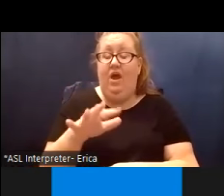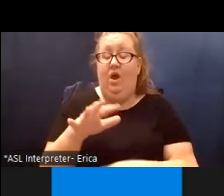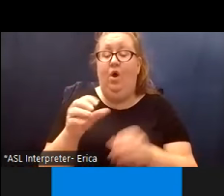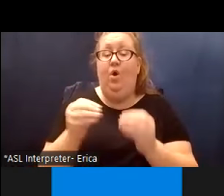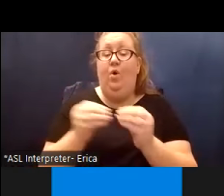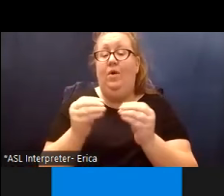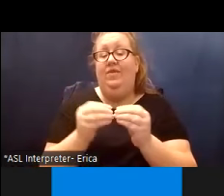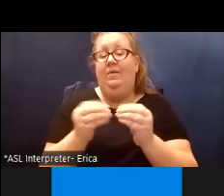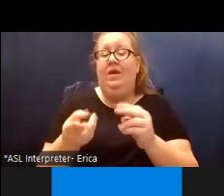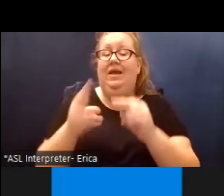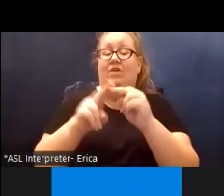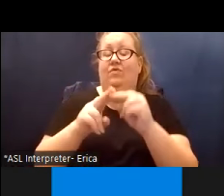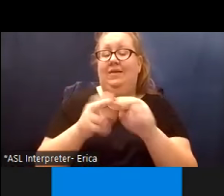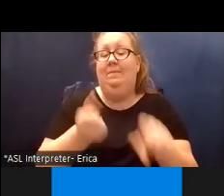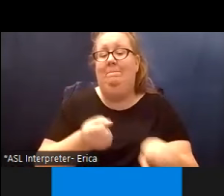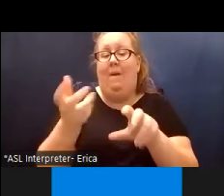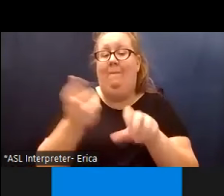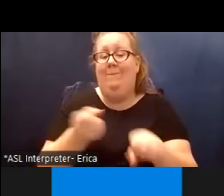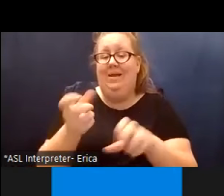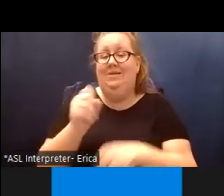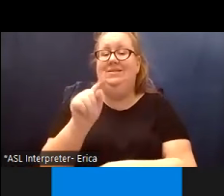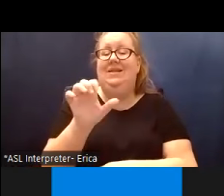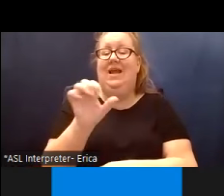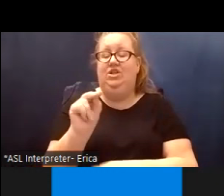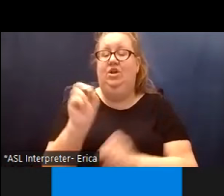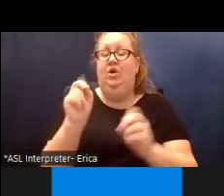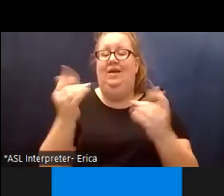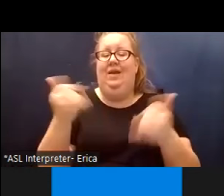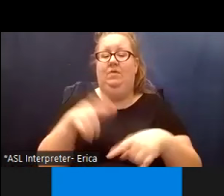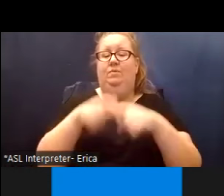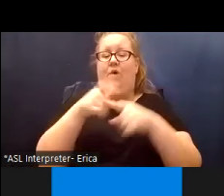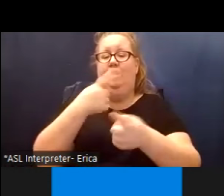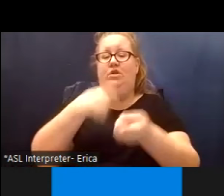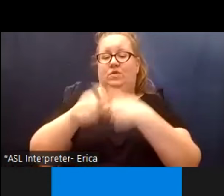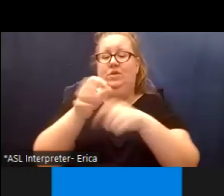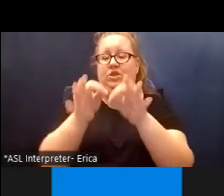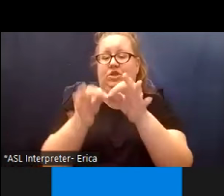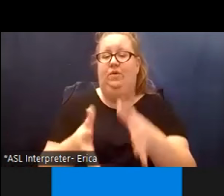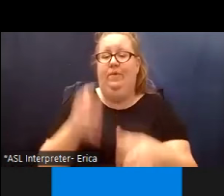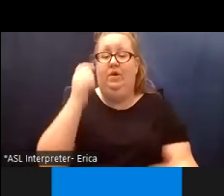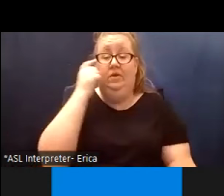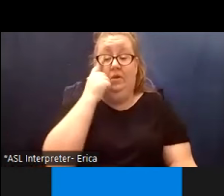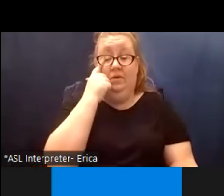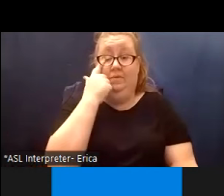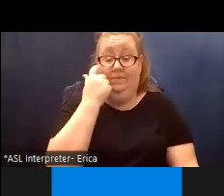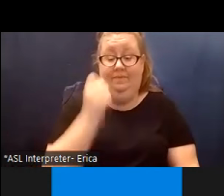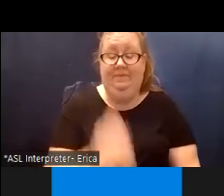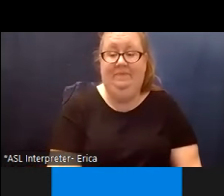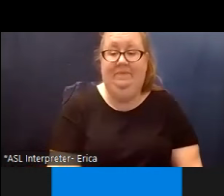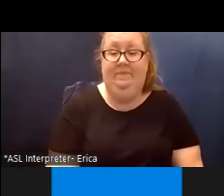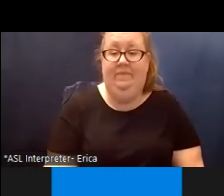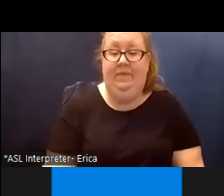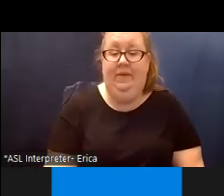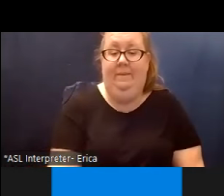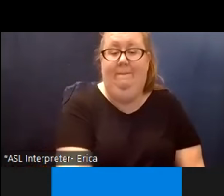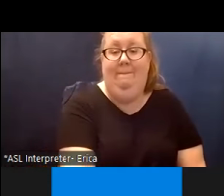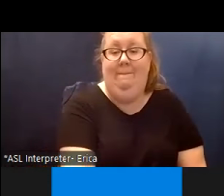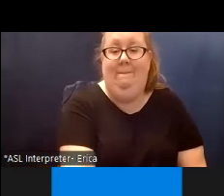station. We just take a moment to pause and switch interpreters. Yep.